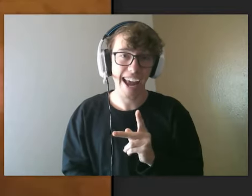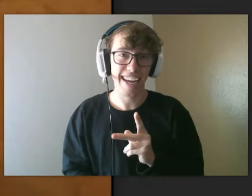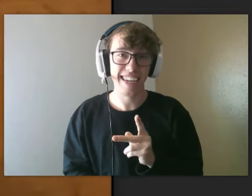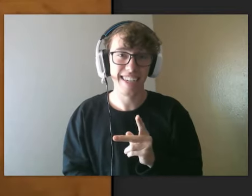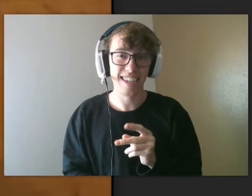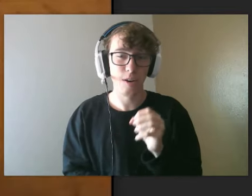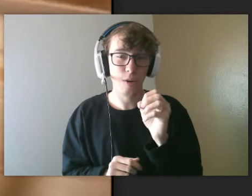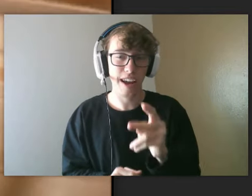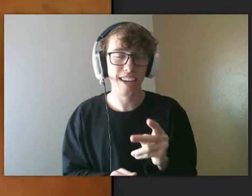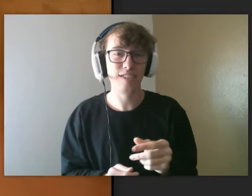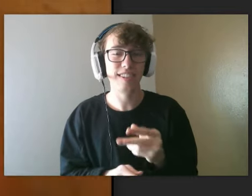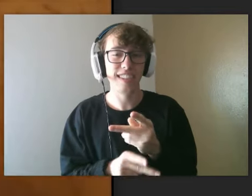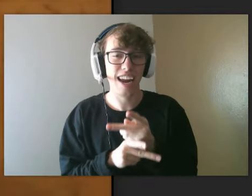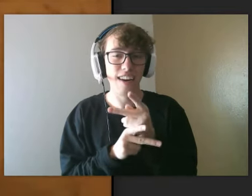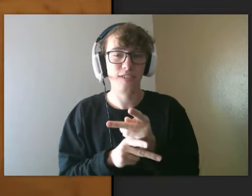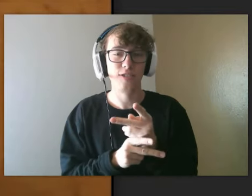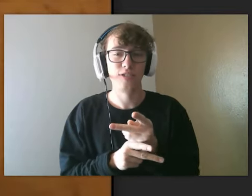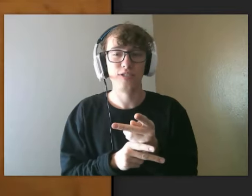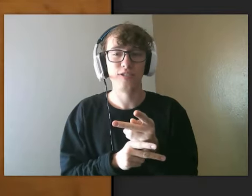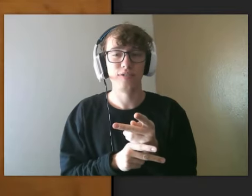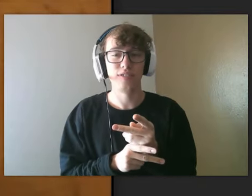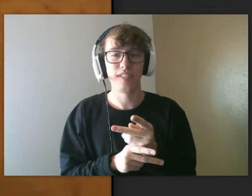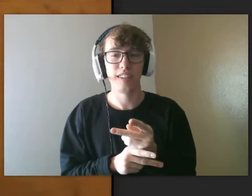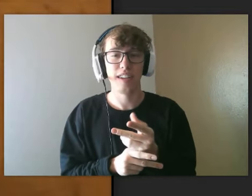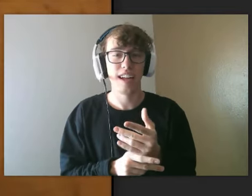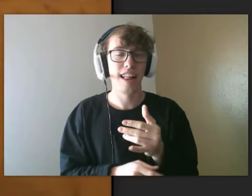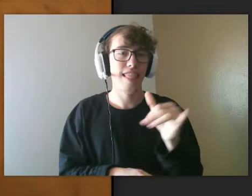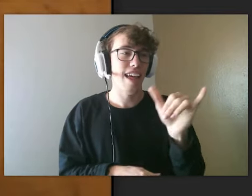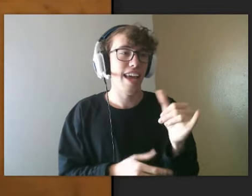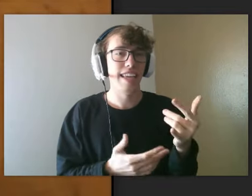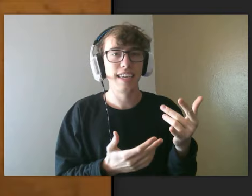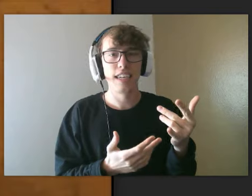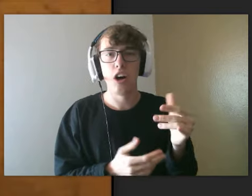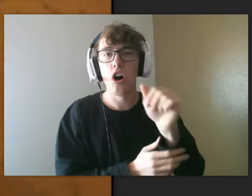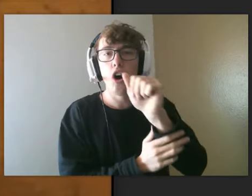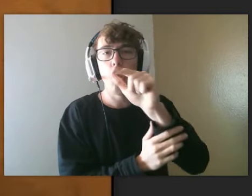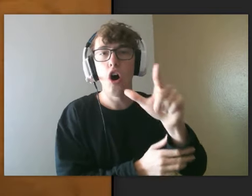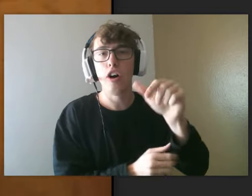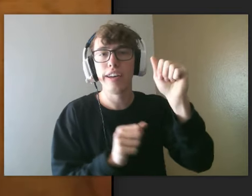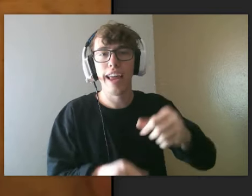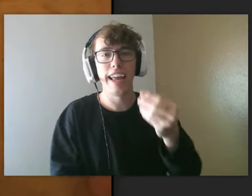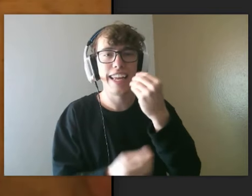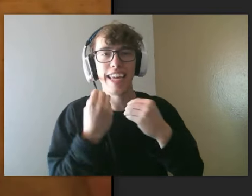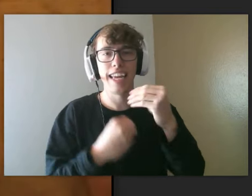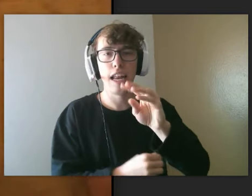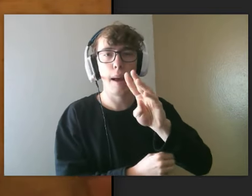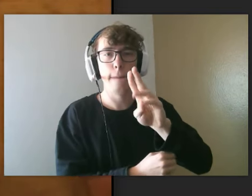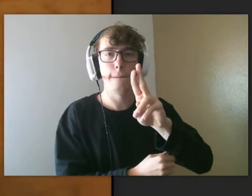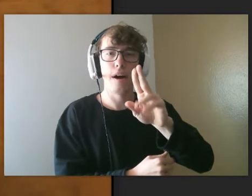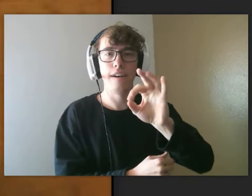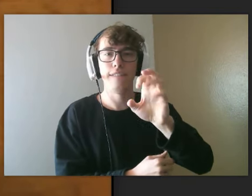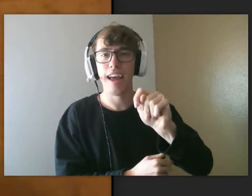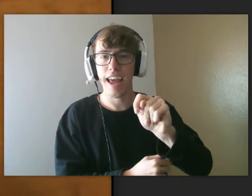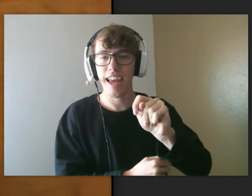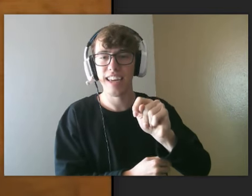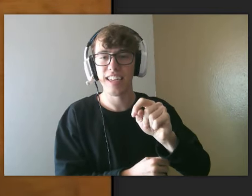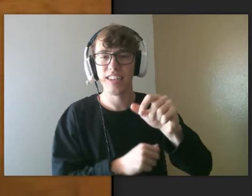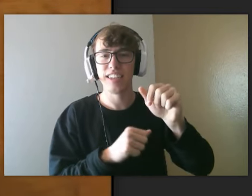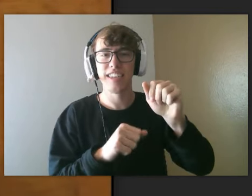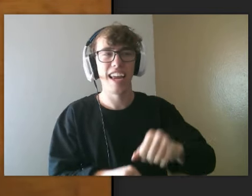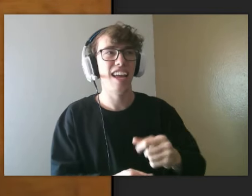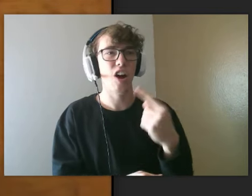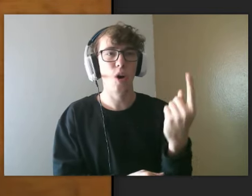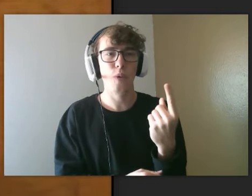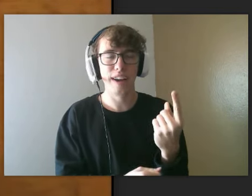treat this like a all-you-can-eat buffet. You can always go back and get more pigment if